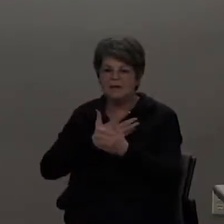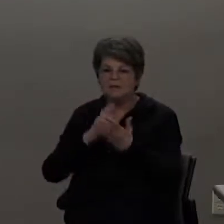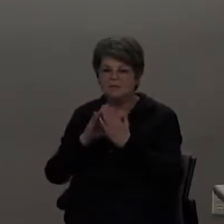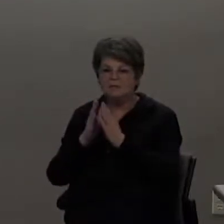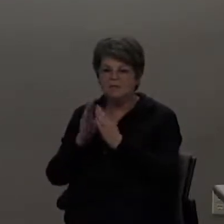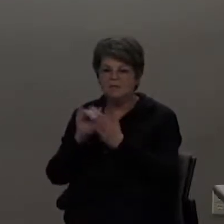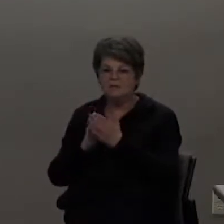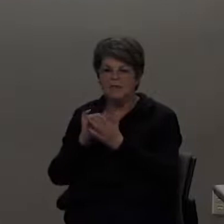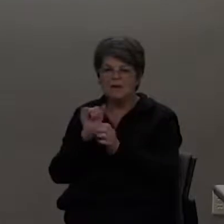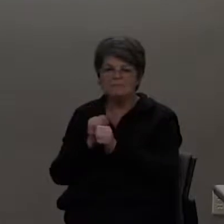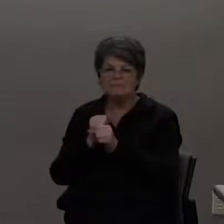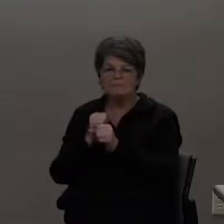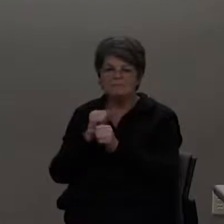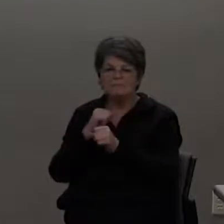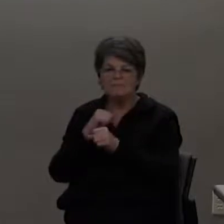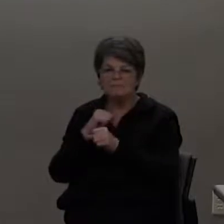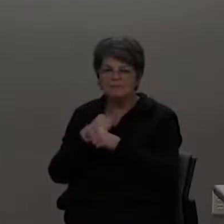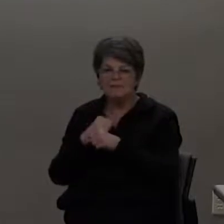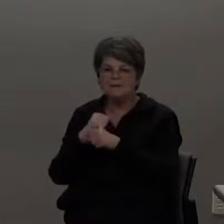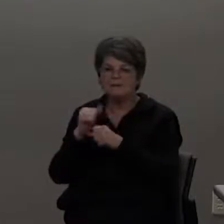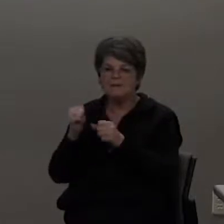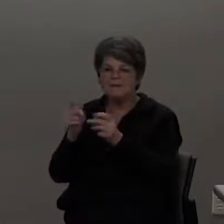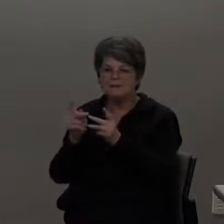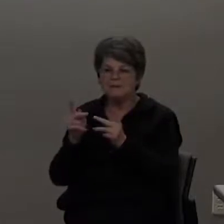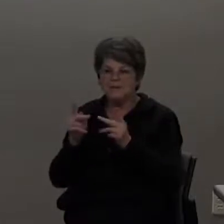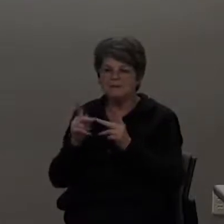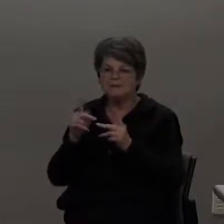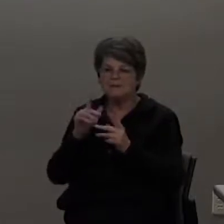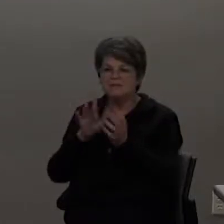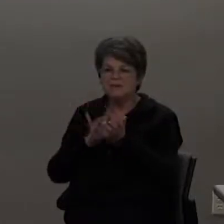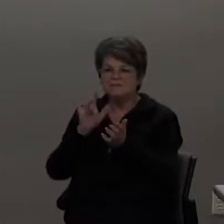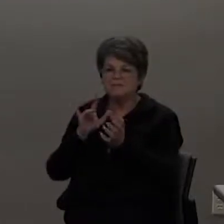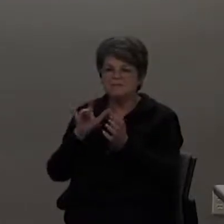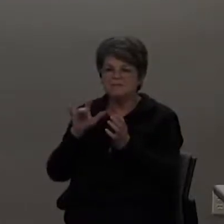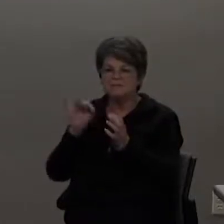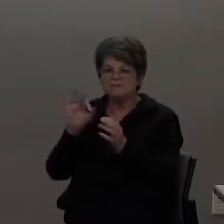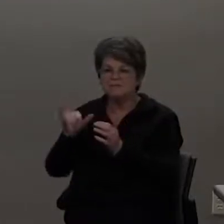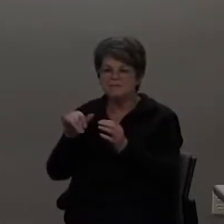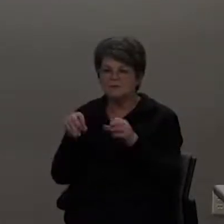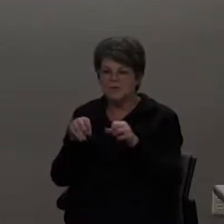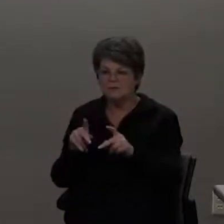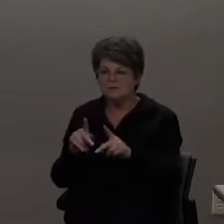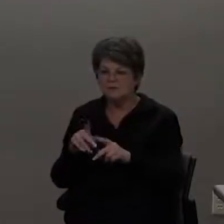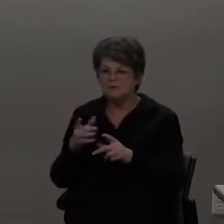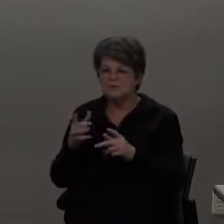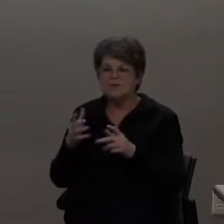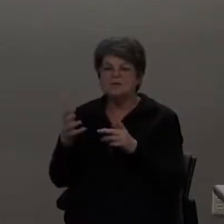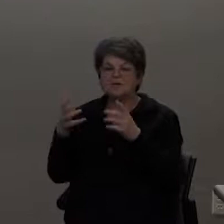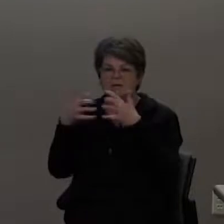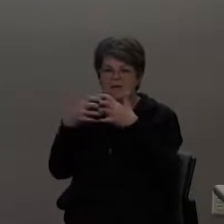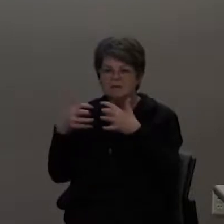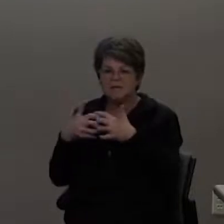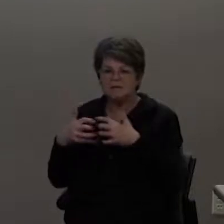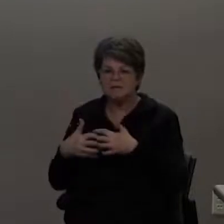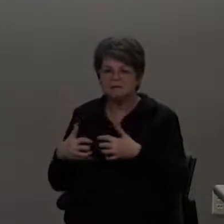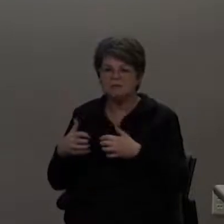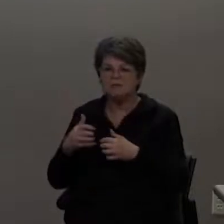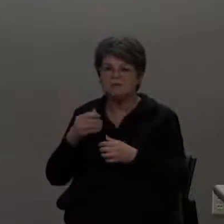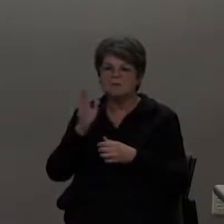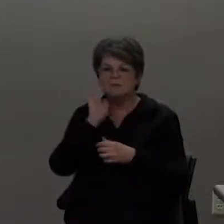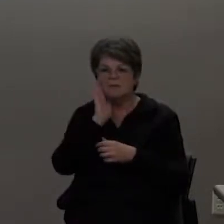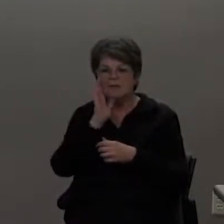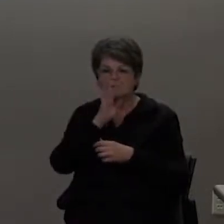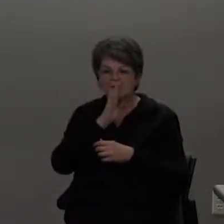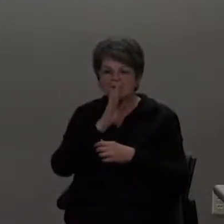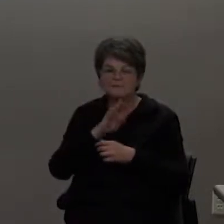a sets us apart, that becomes a destination? So it's taking advantage of those types of opportunities, if you will. Accommodations, bed and